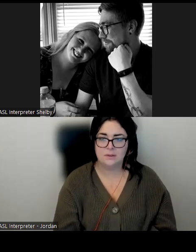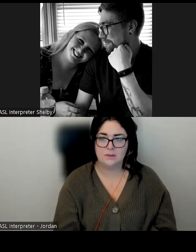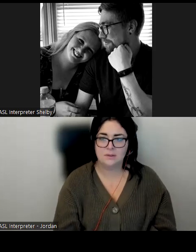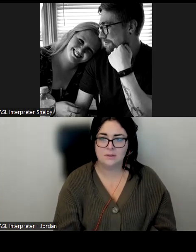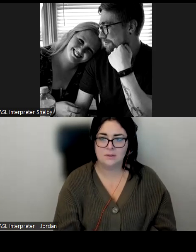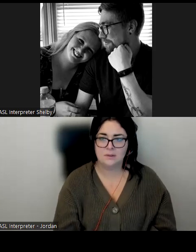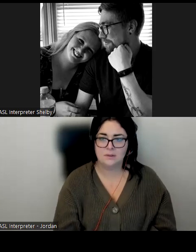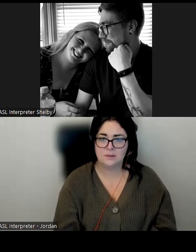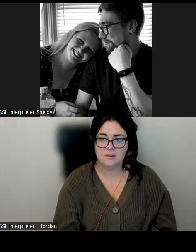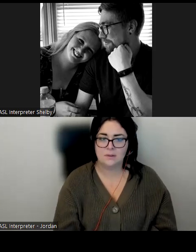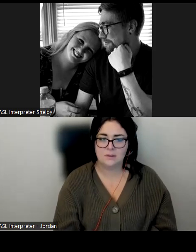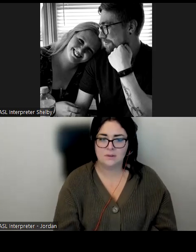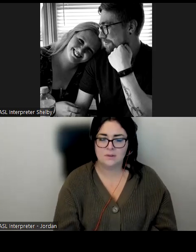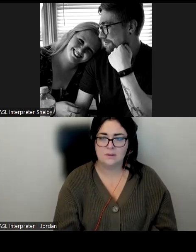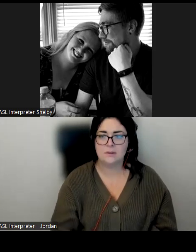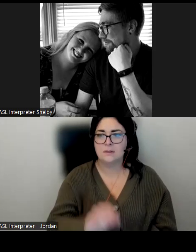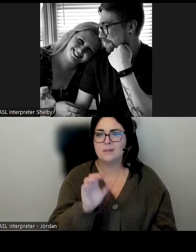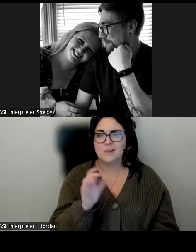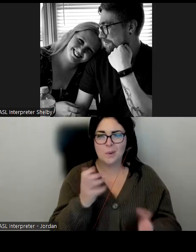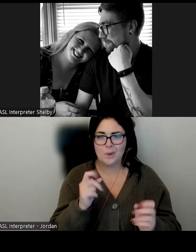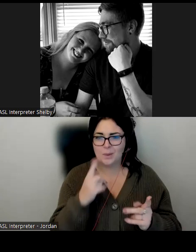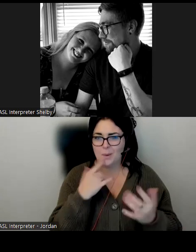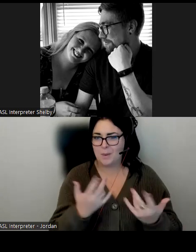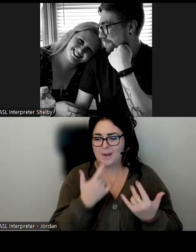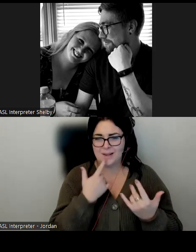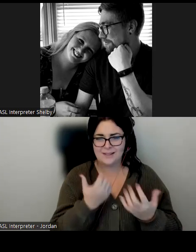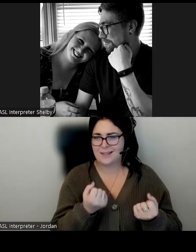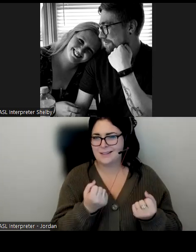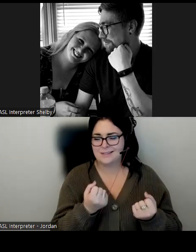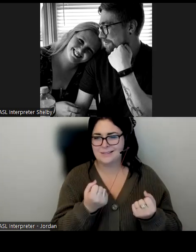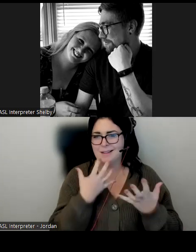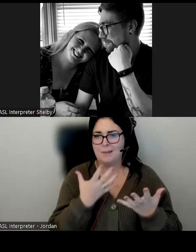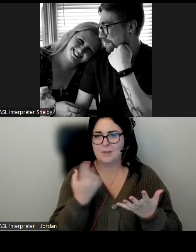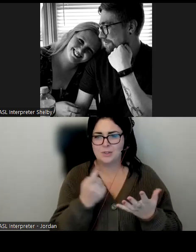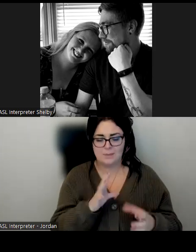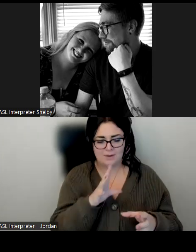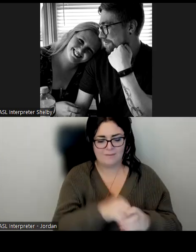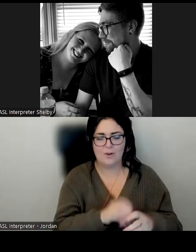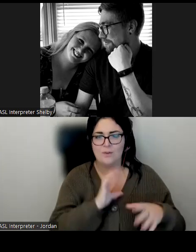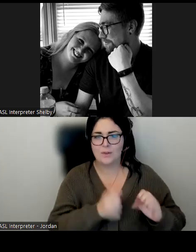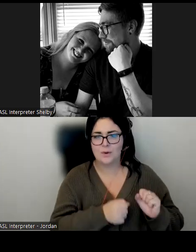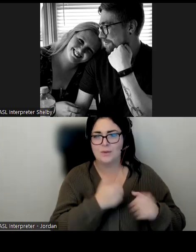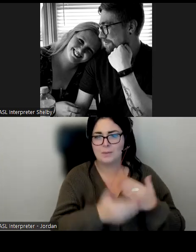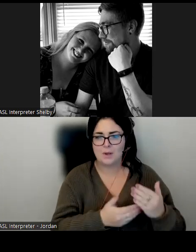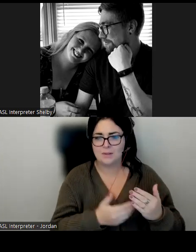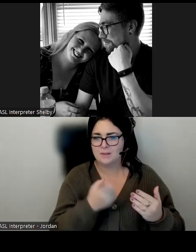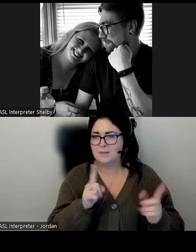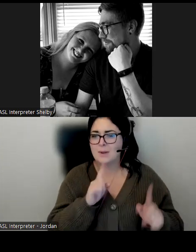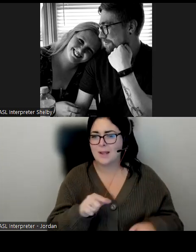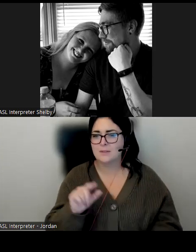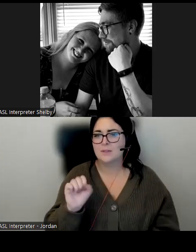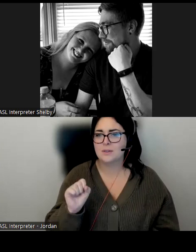try to answer that on how much should somebody become involved in the grieving process? For sure. And